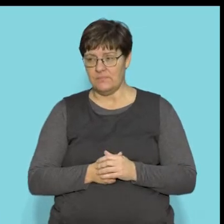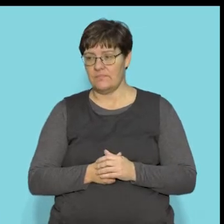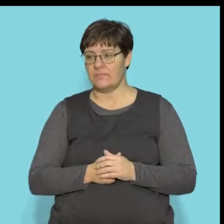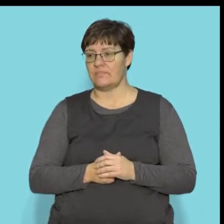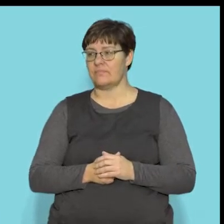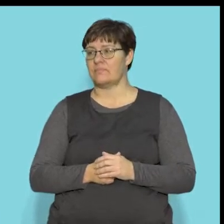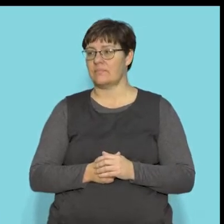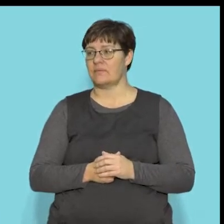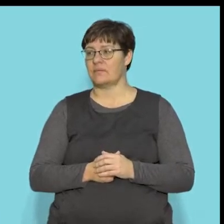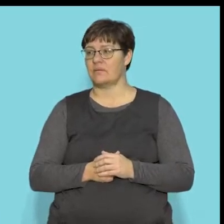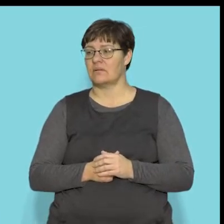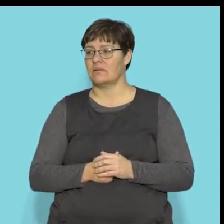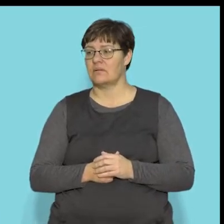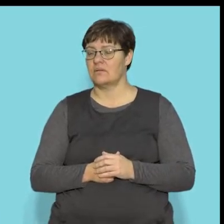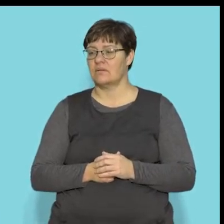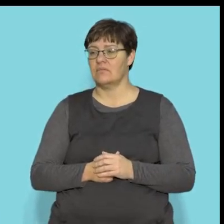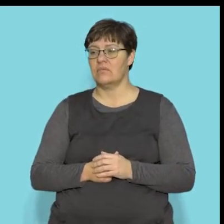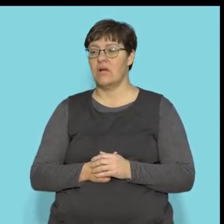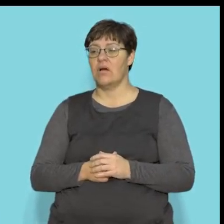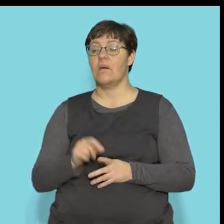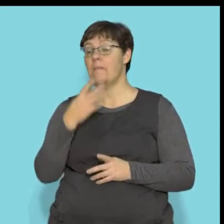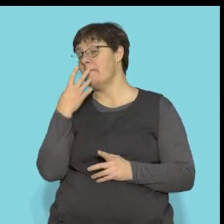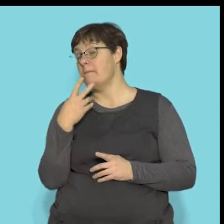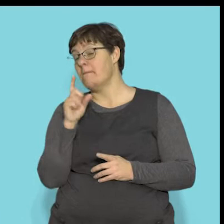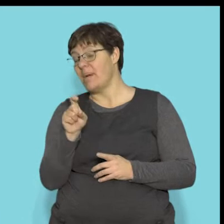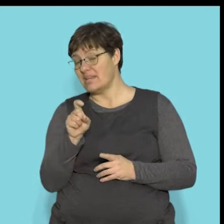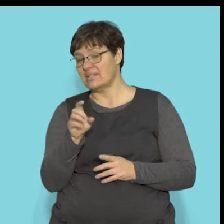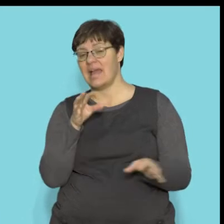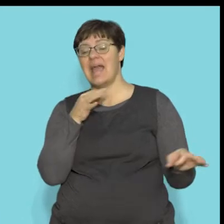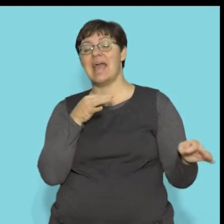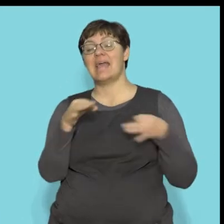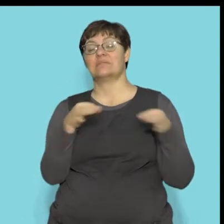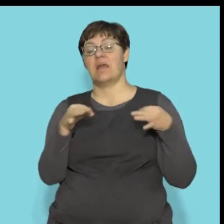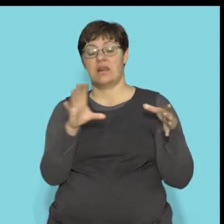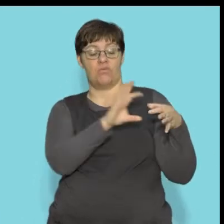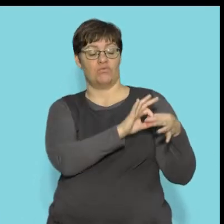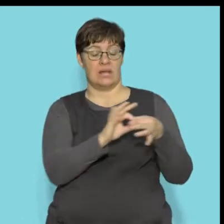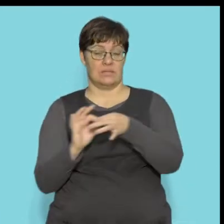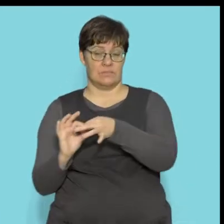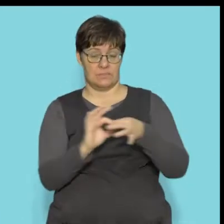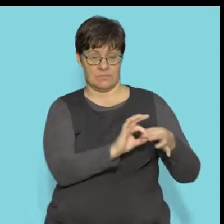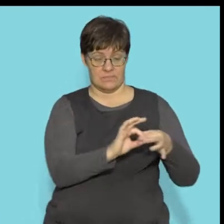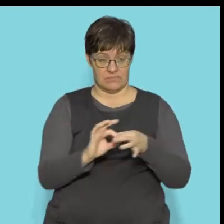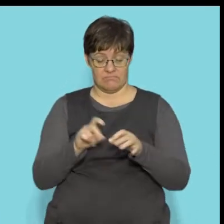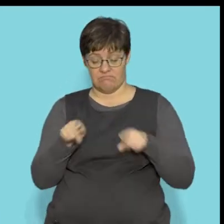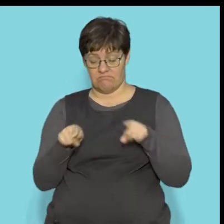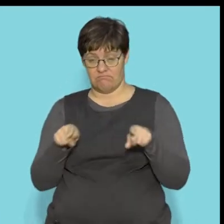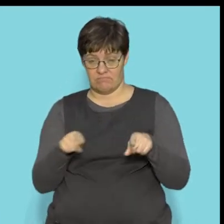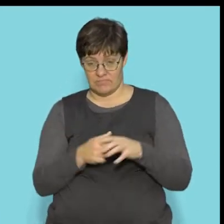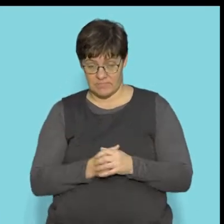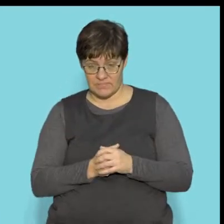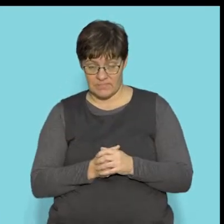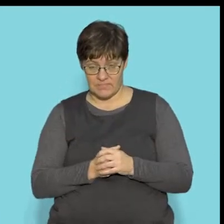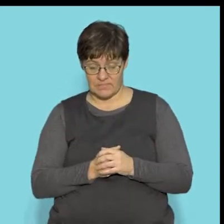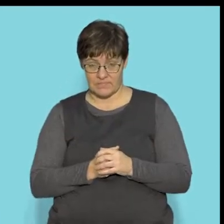graph. Now we also have to describe the relationship between the two curves.